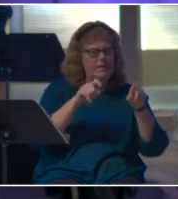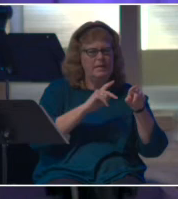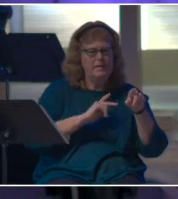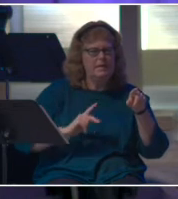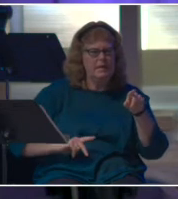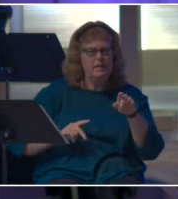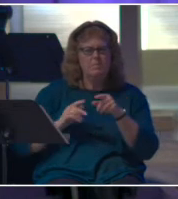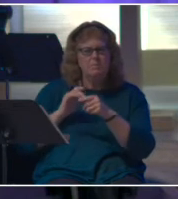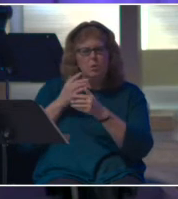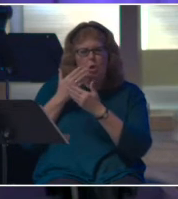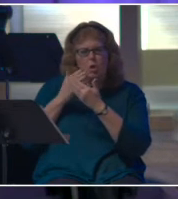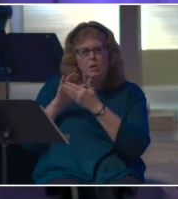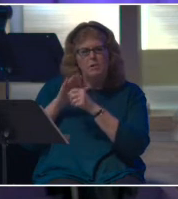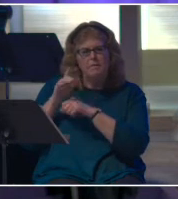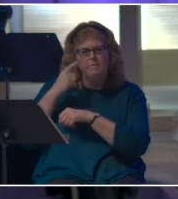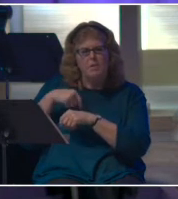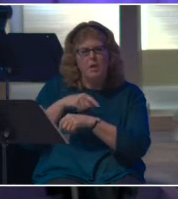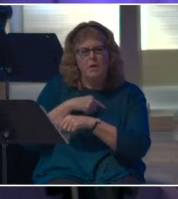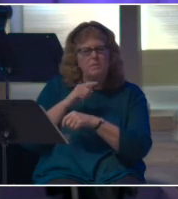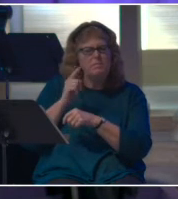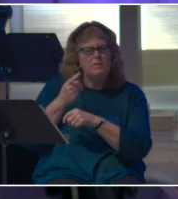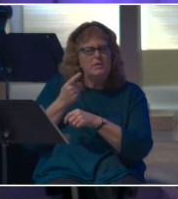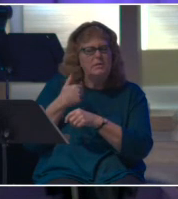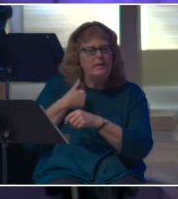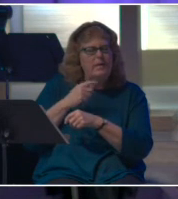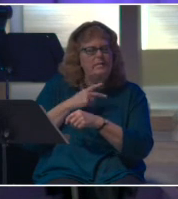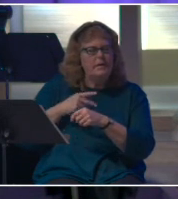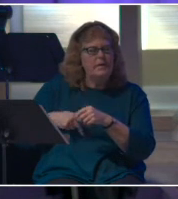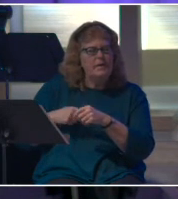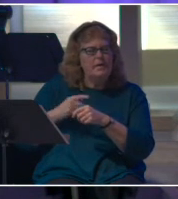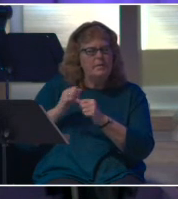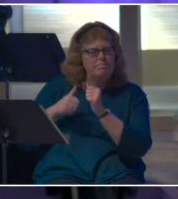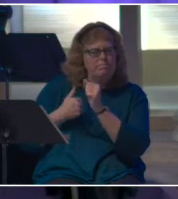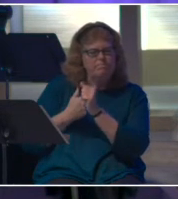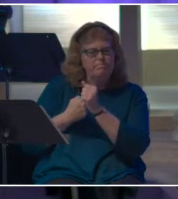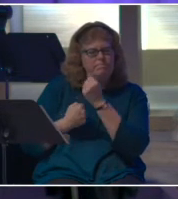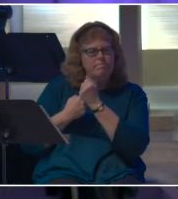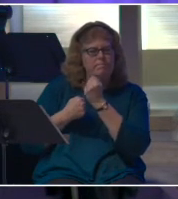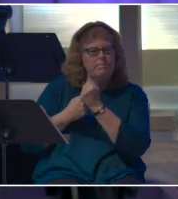us. If we just had someone to fight our battles.